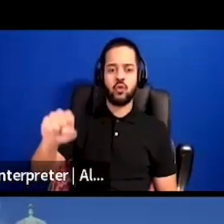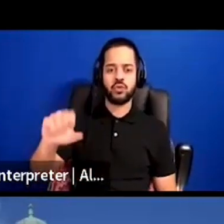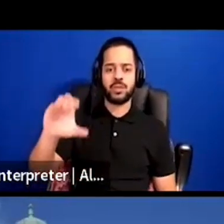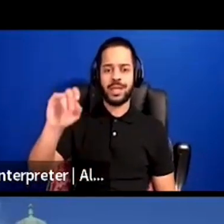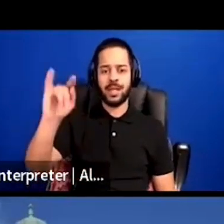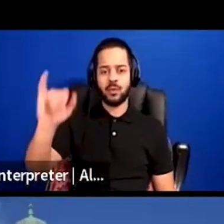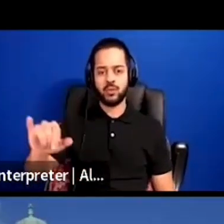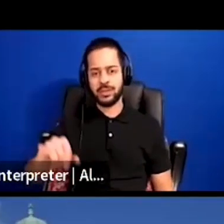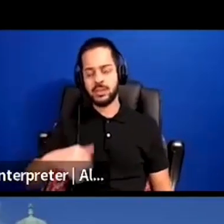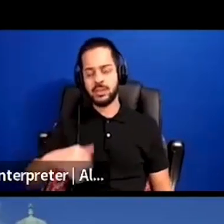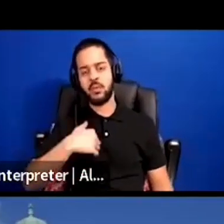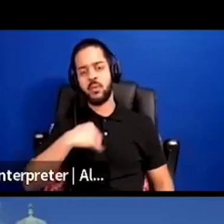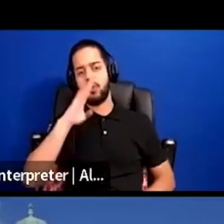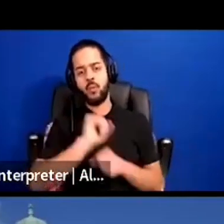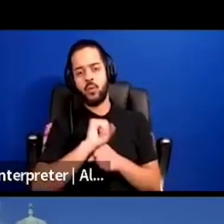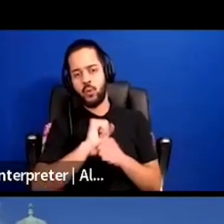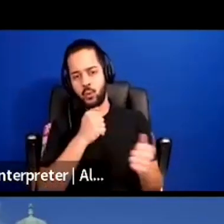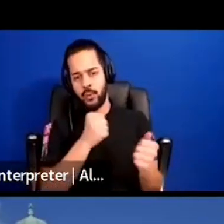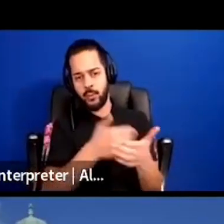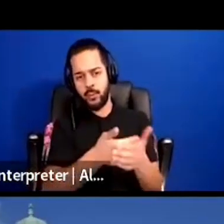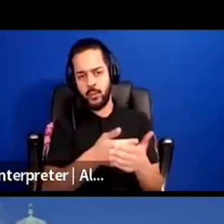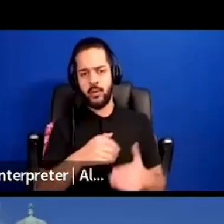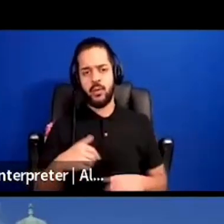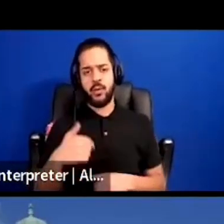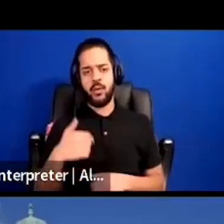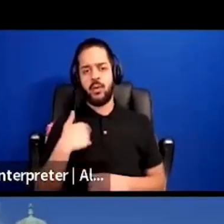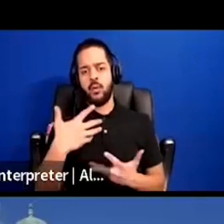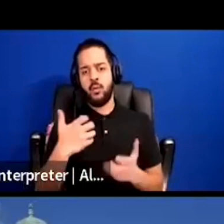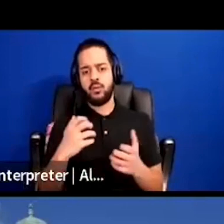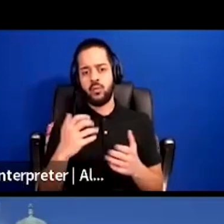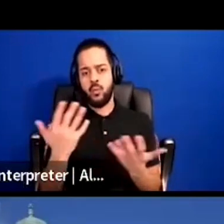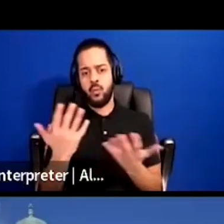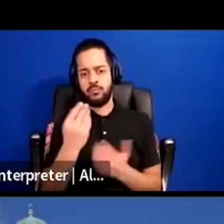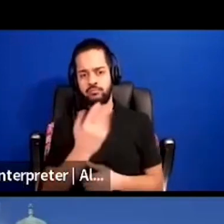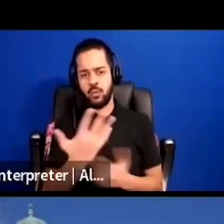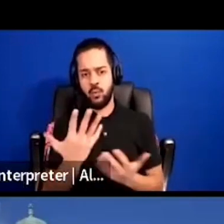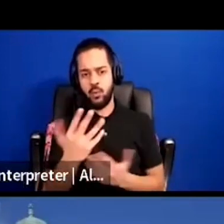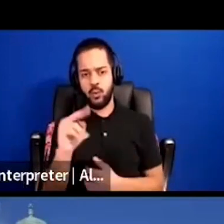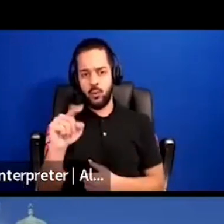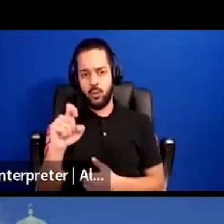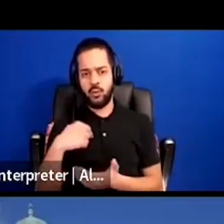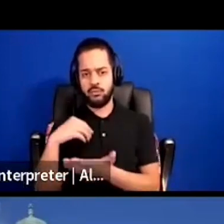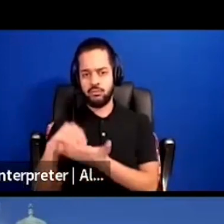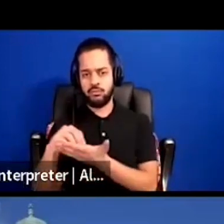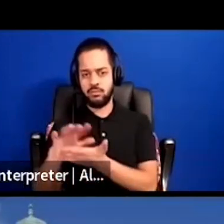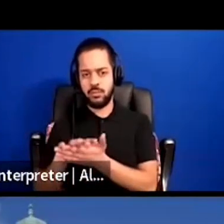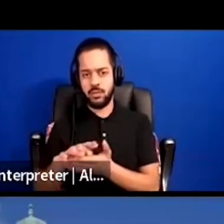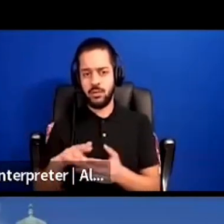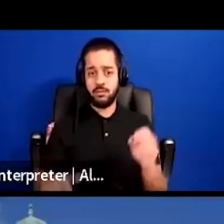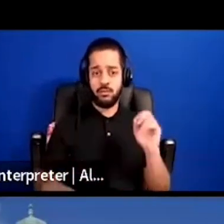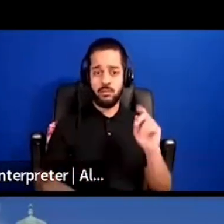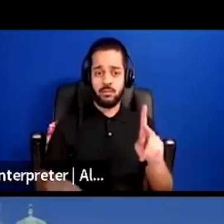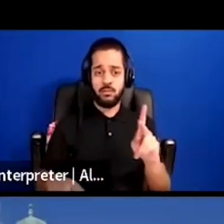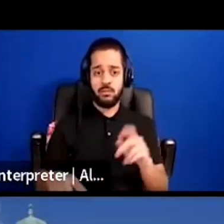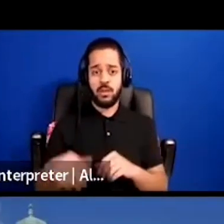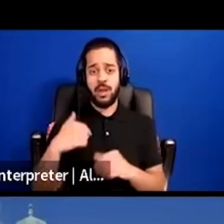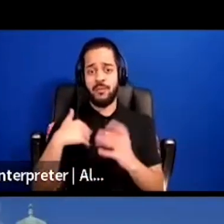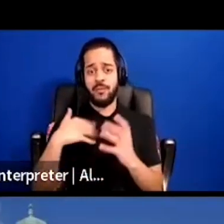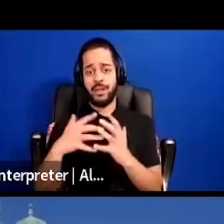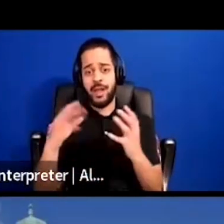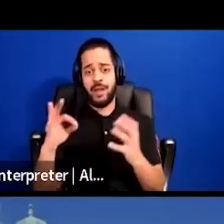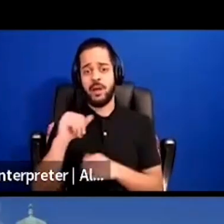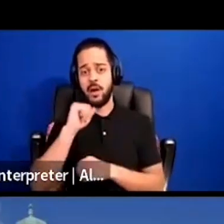work with them. I want to tell you what note I wrote, if you don't mind. There have been lots of